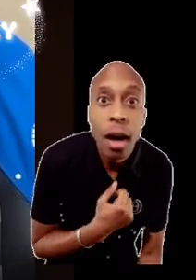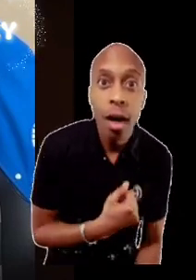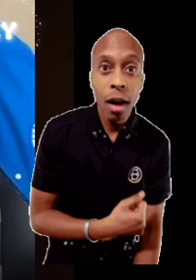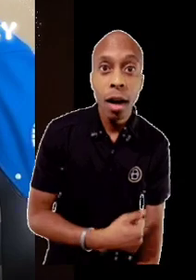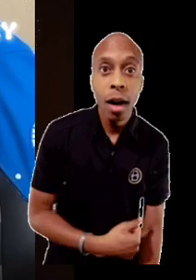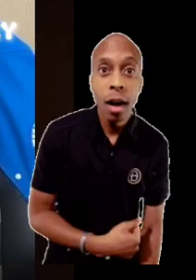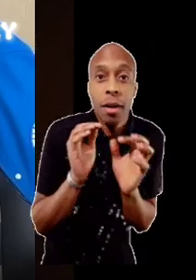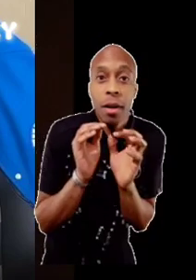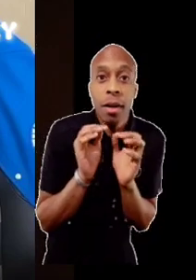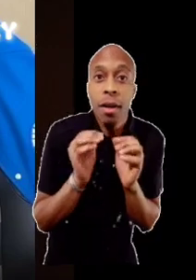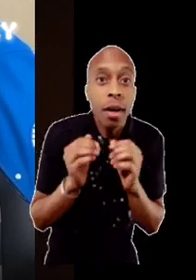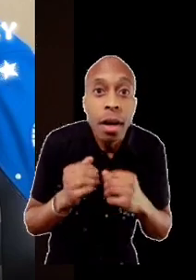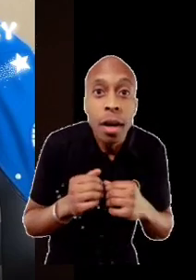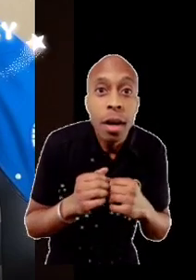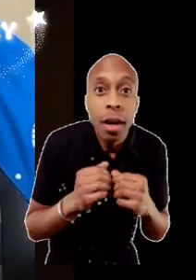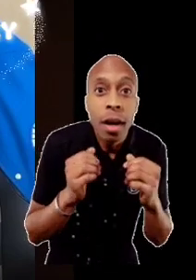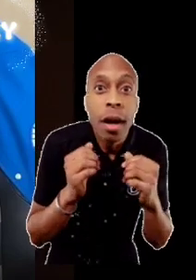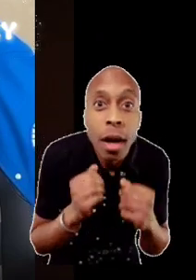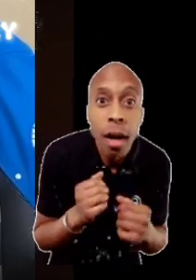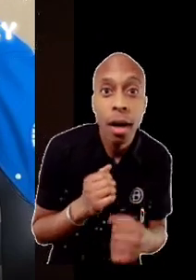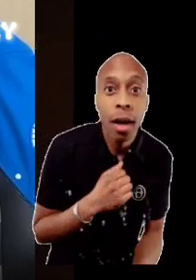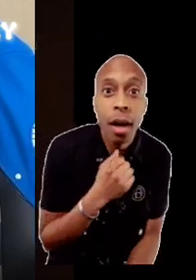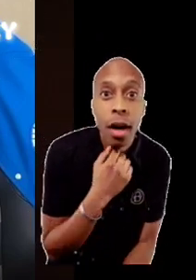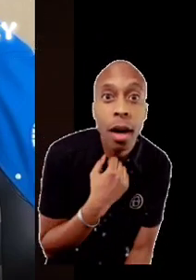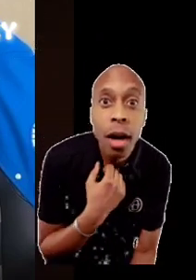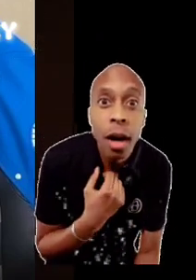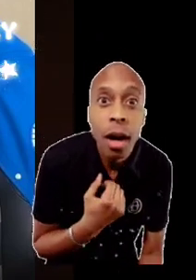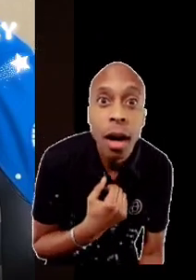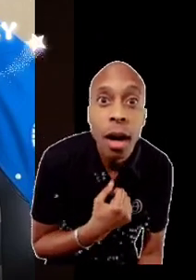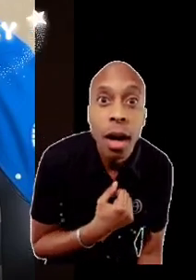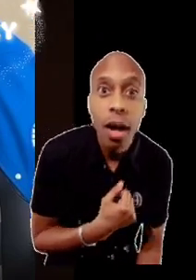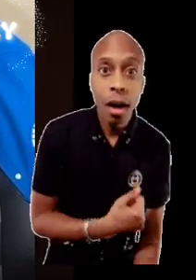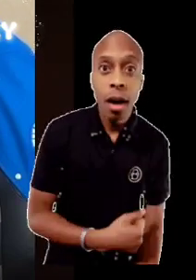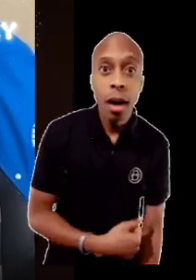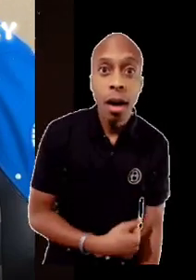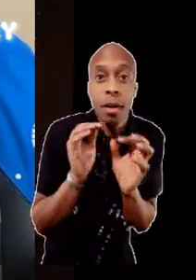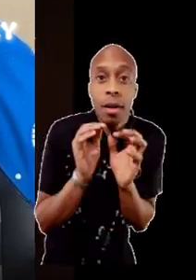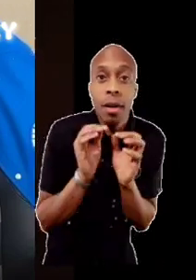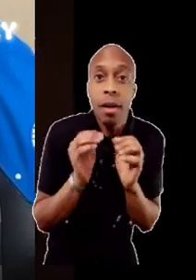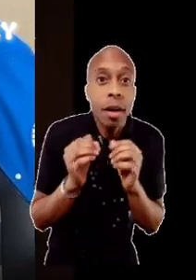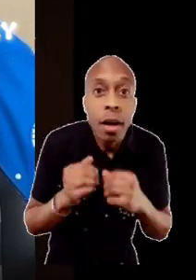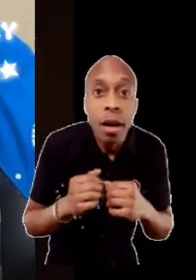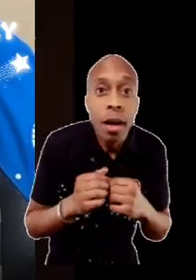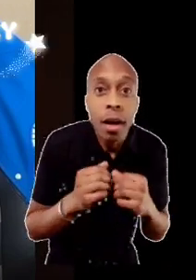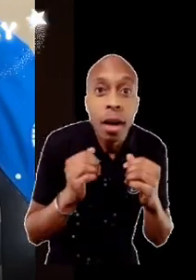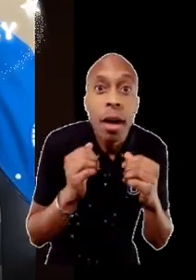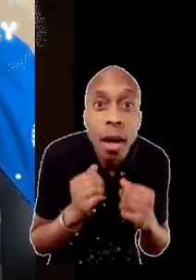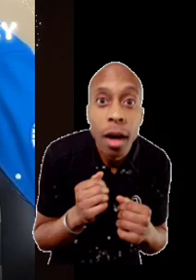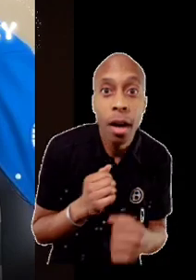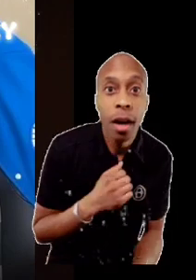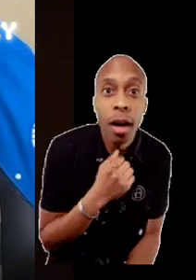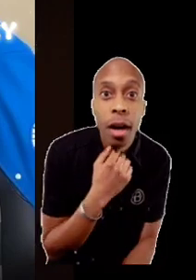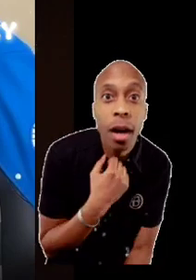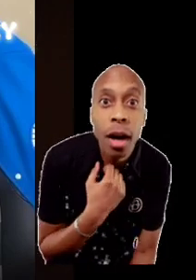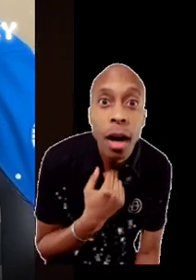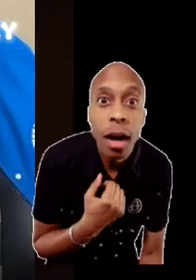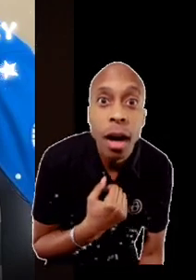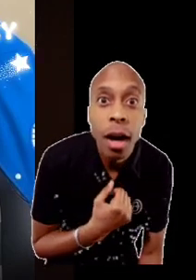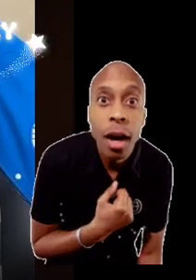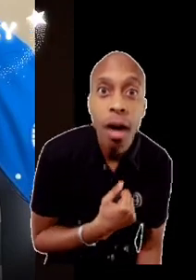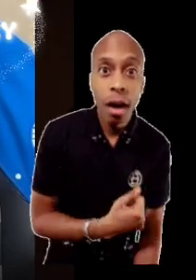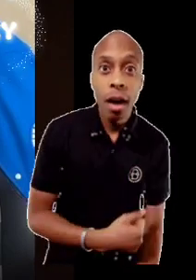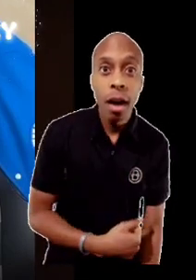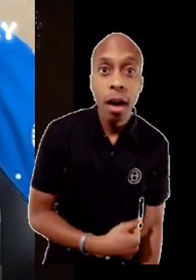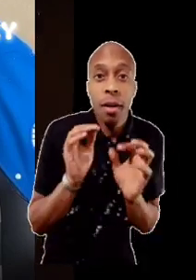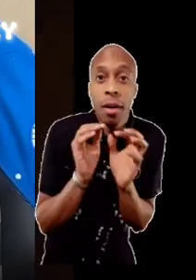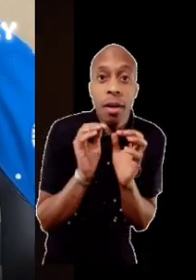About 2 years, you shouldn't leave me alone. There is things that I cannot say because you put a black pan it when you right. All when you